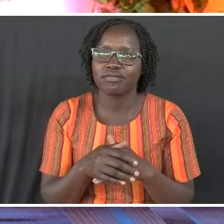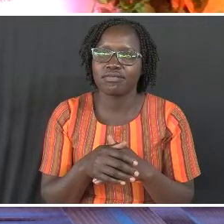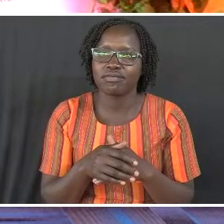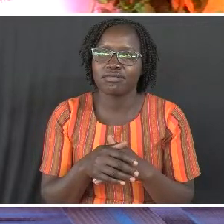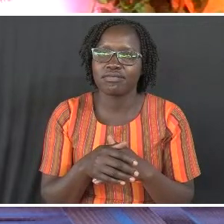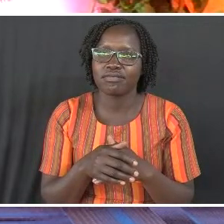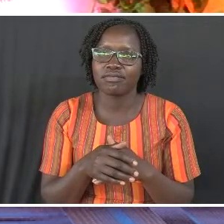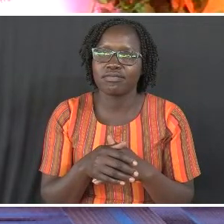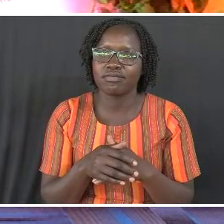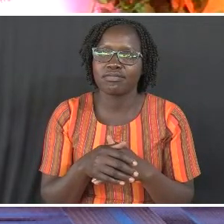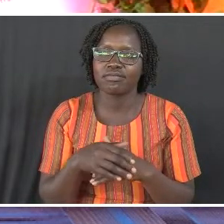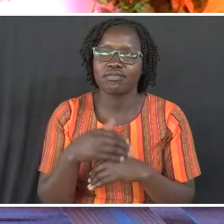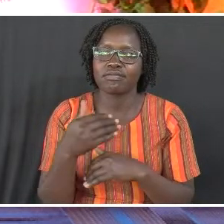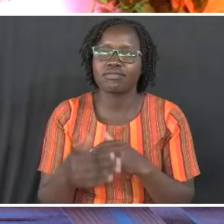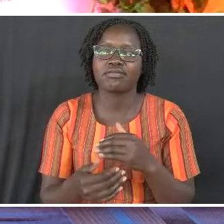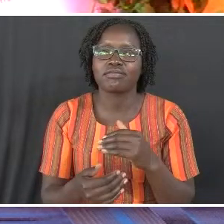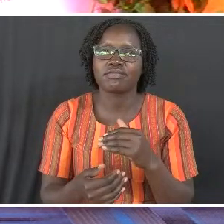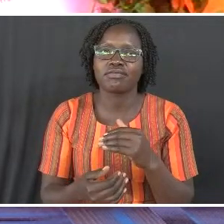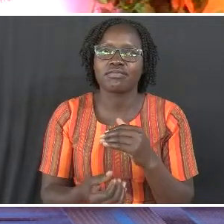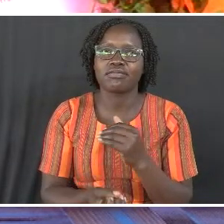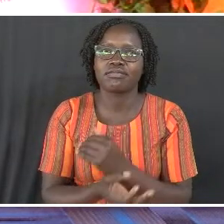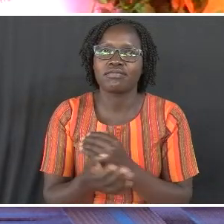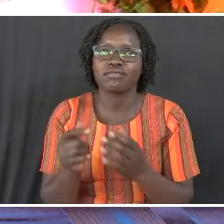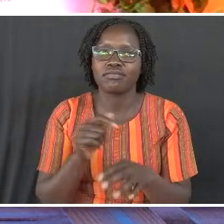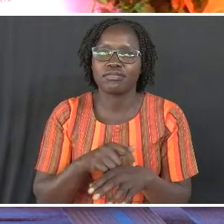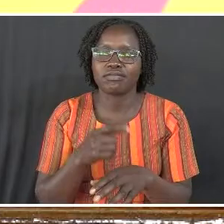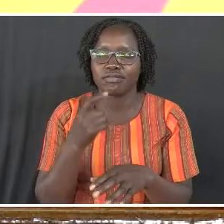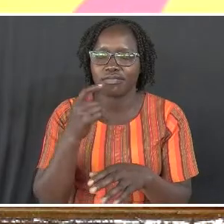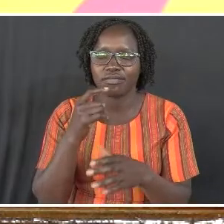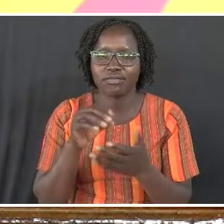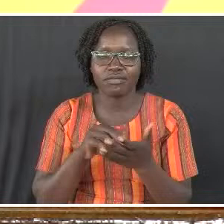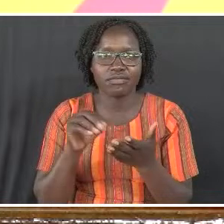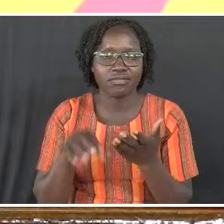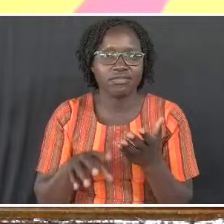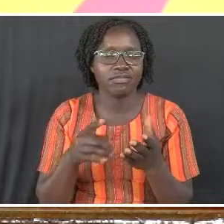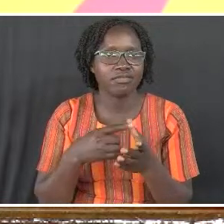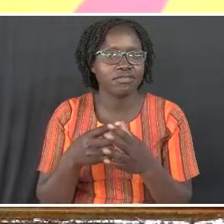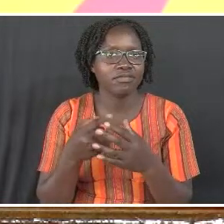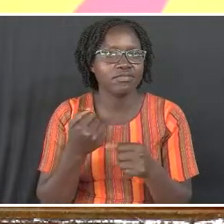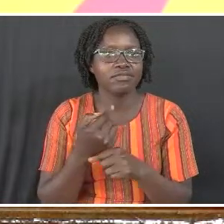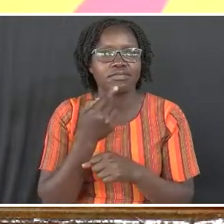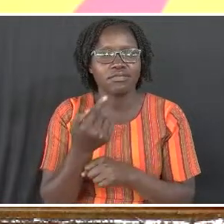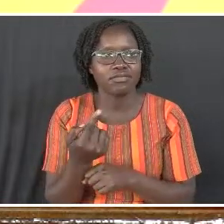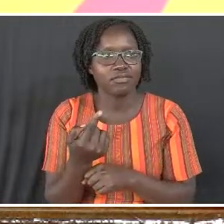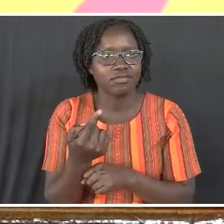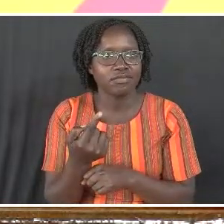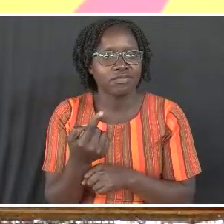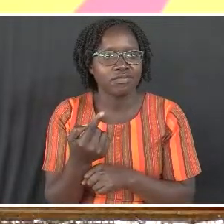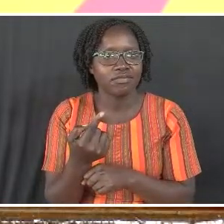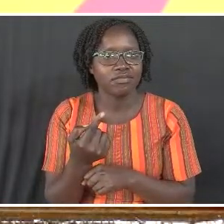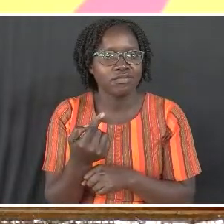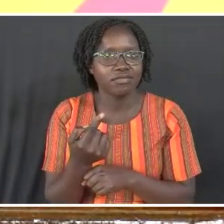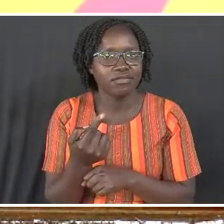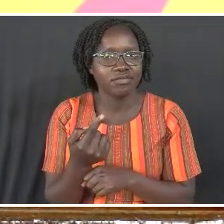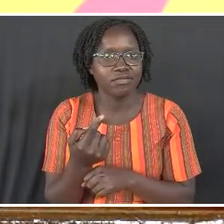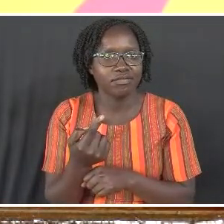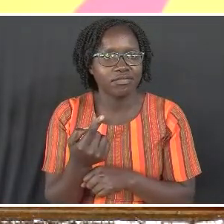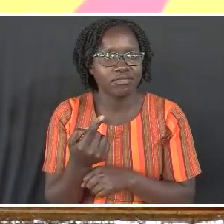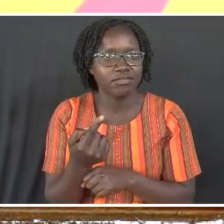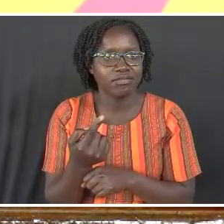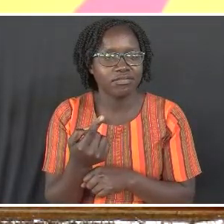we always advise, once you've had your tooth removed, make sure you get another one